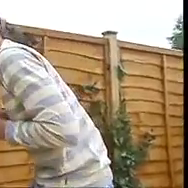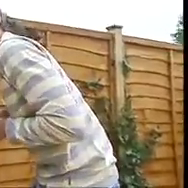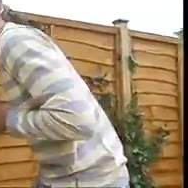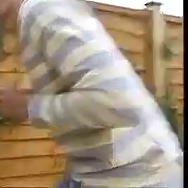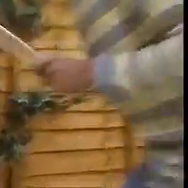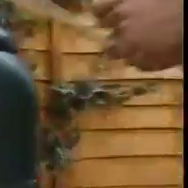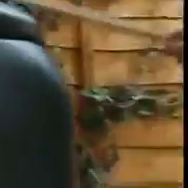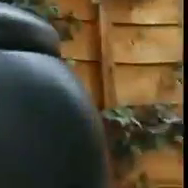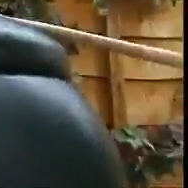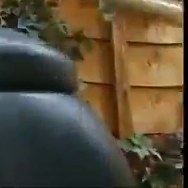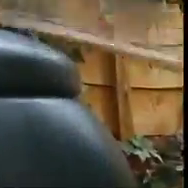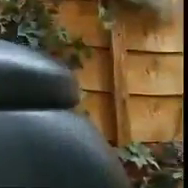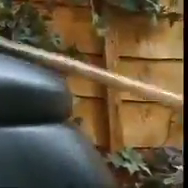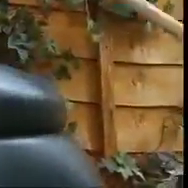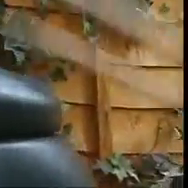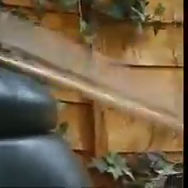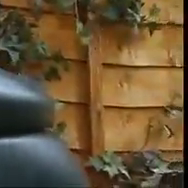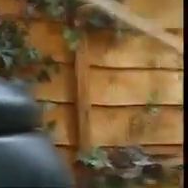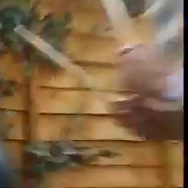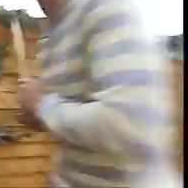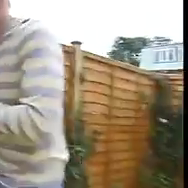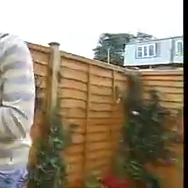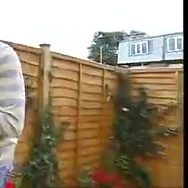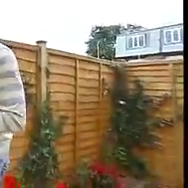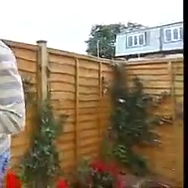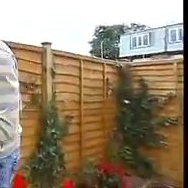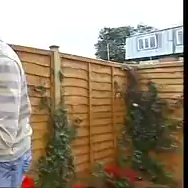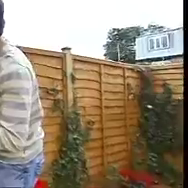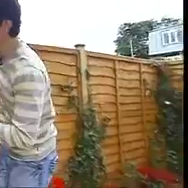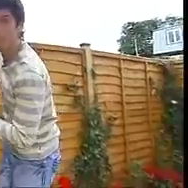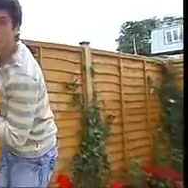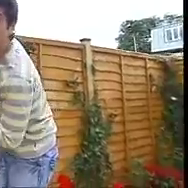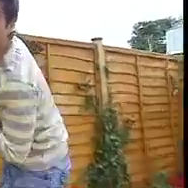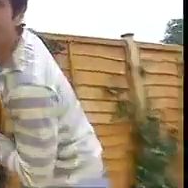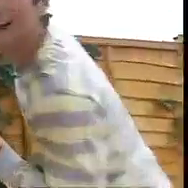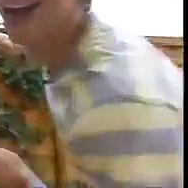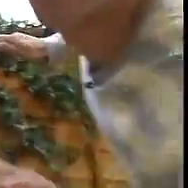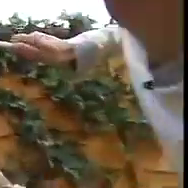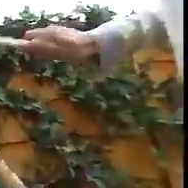Not bad. What about this drain pipe?